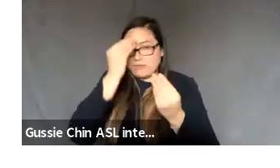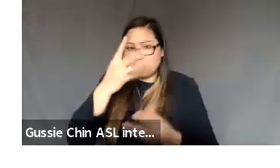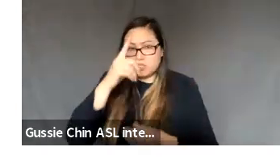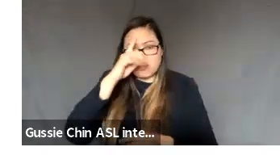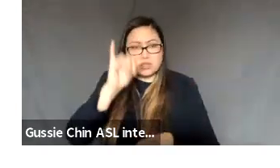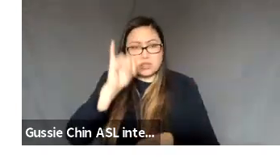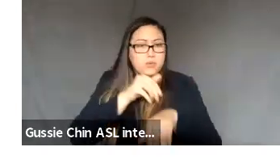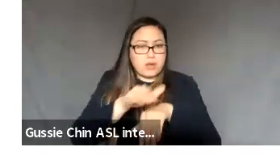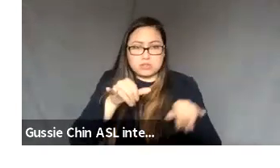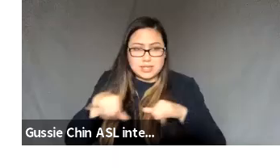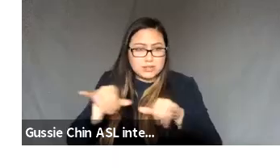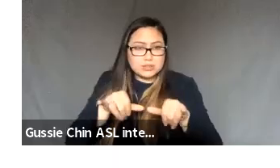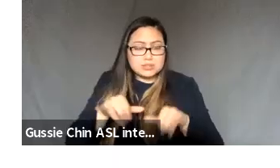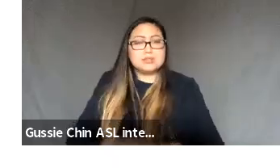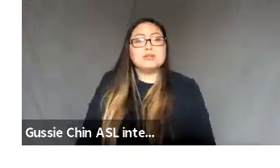standards in